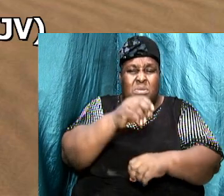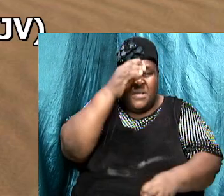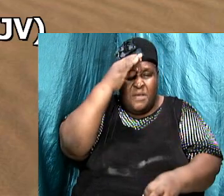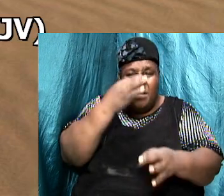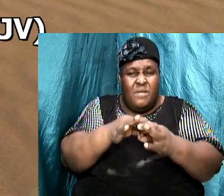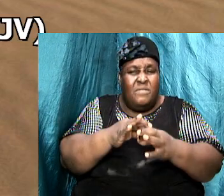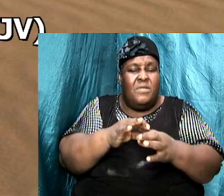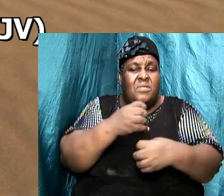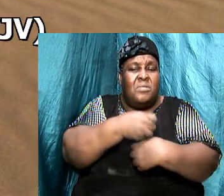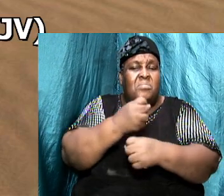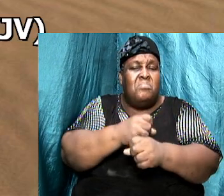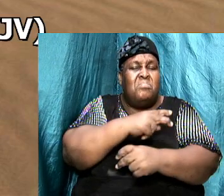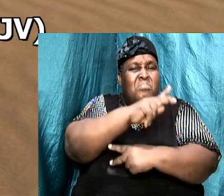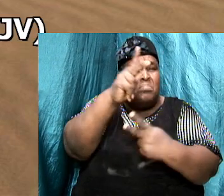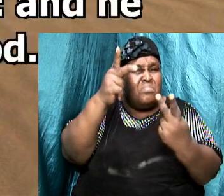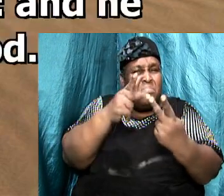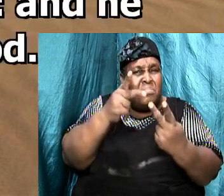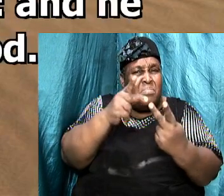made perfect.